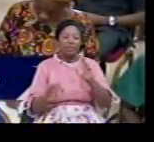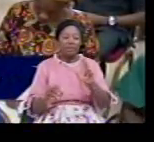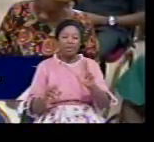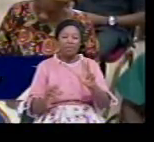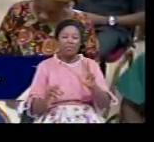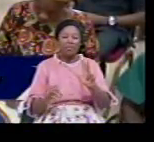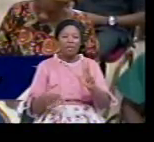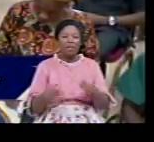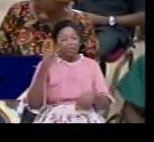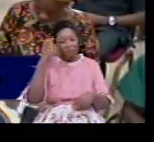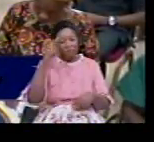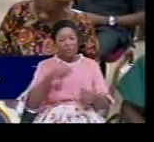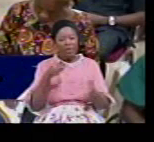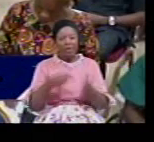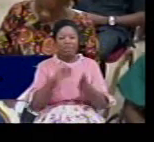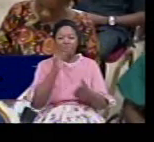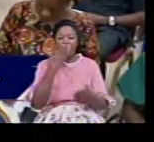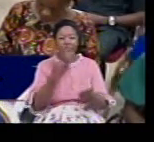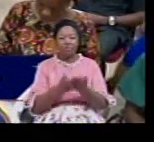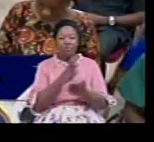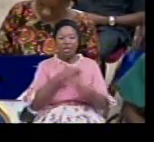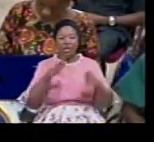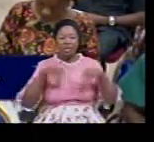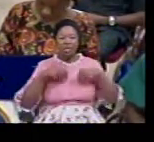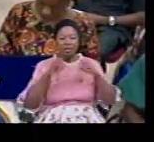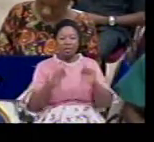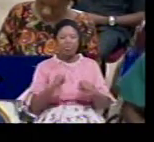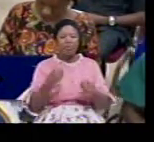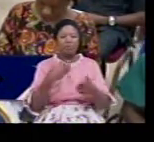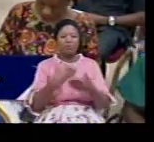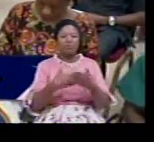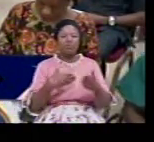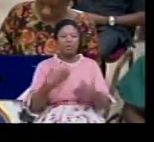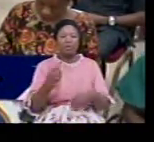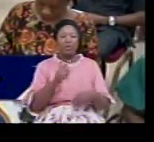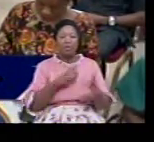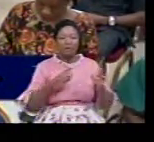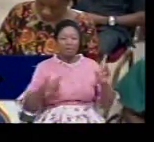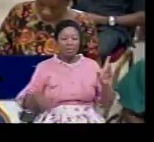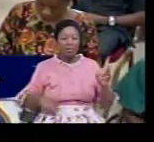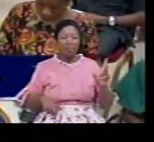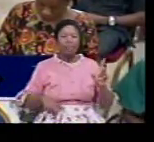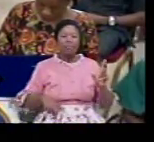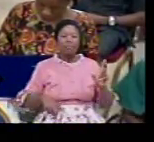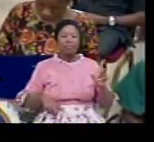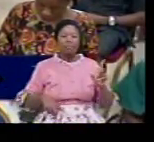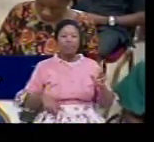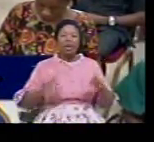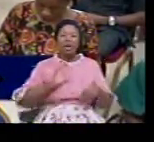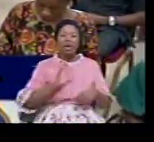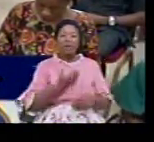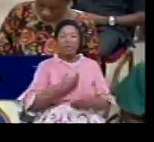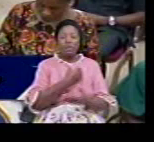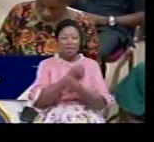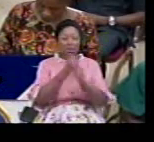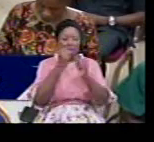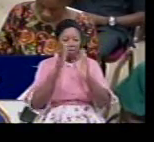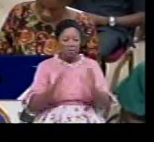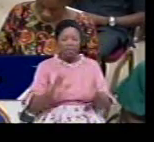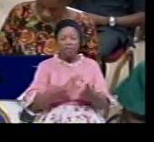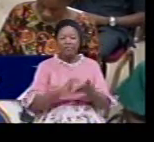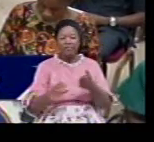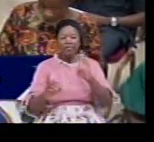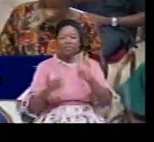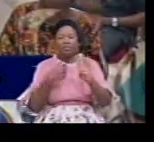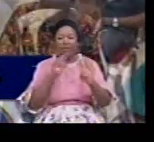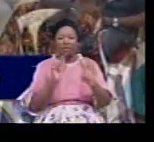is good and acceptable in the sight of God, our Savior." Verse 4 tells